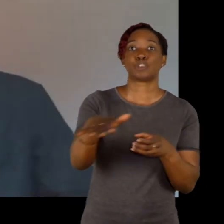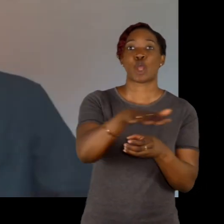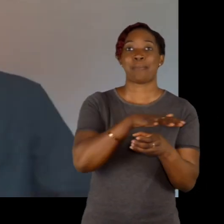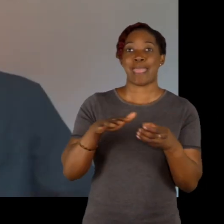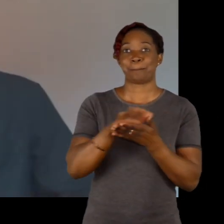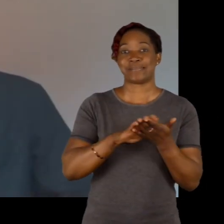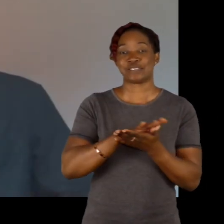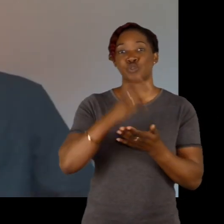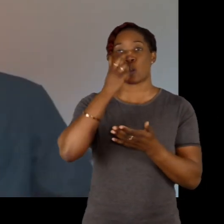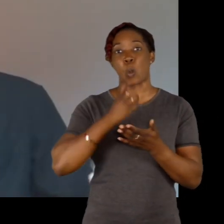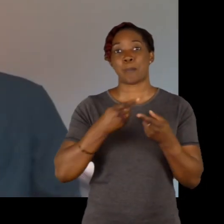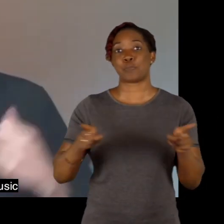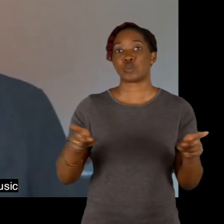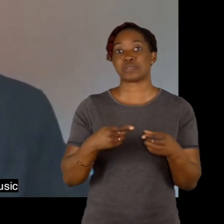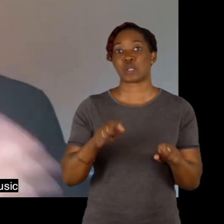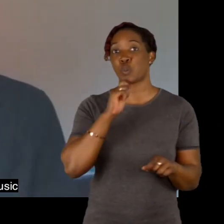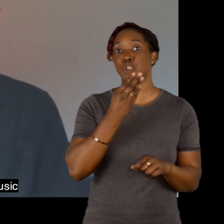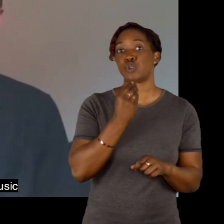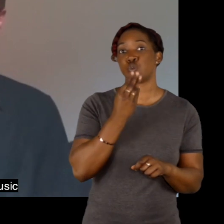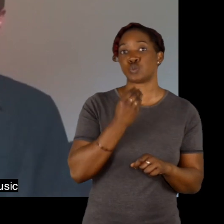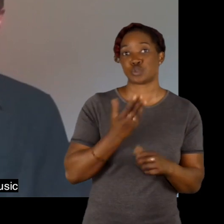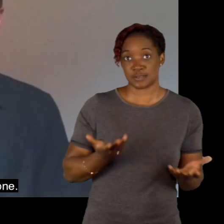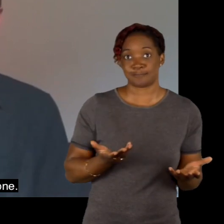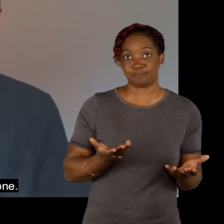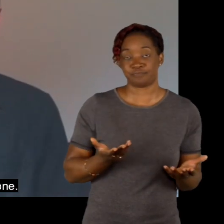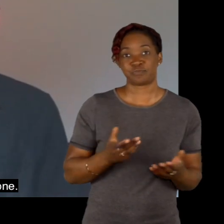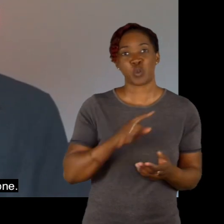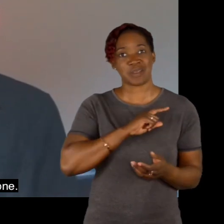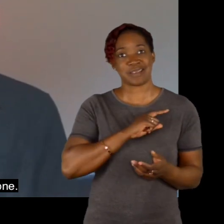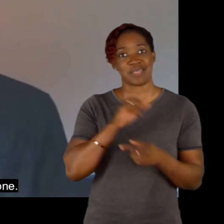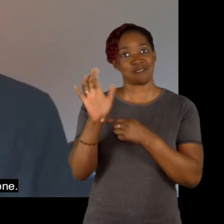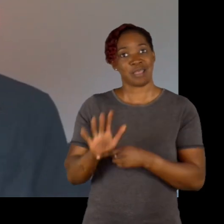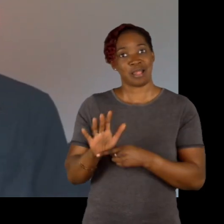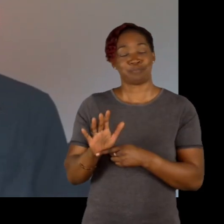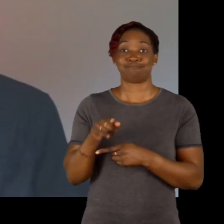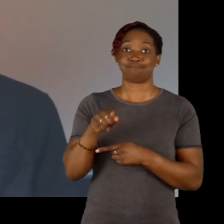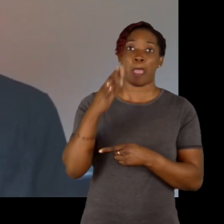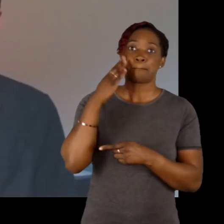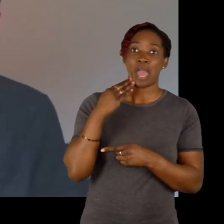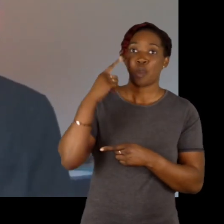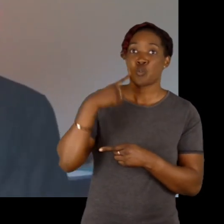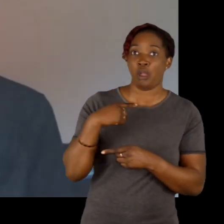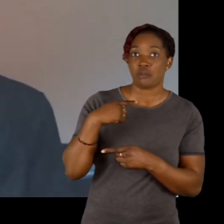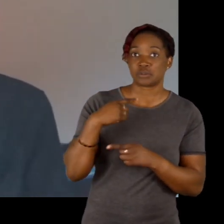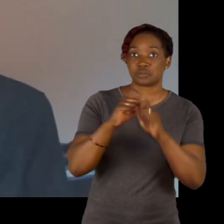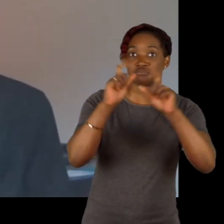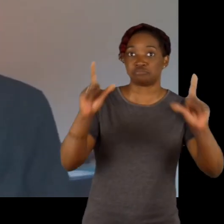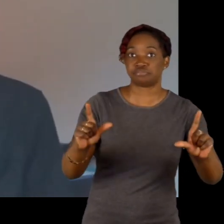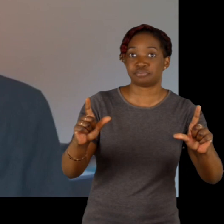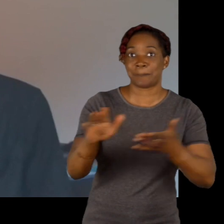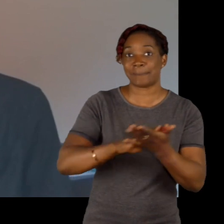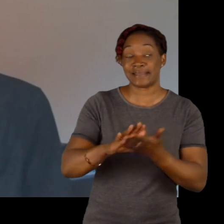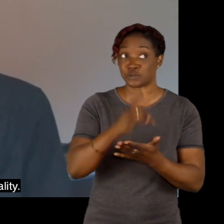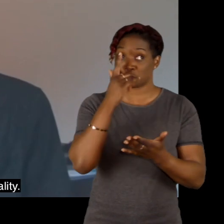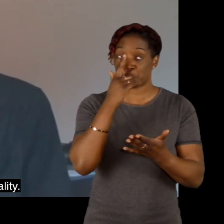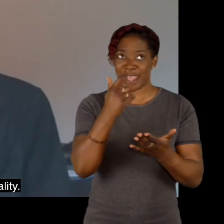the Creative Commons public domain one. So it's going to be some old music that we're going to use in this one. And because the film is filmed in black and